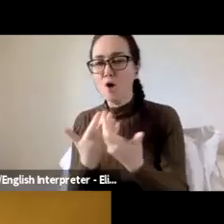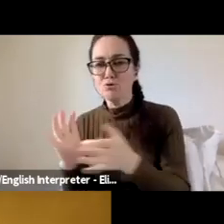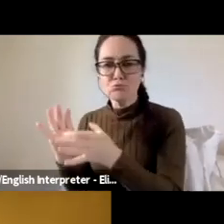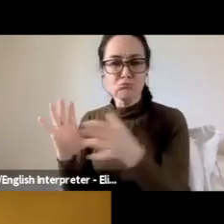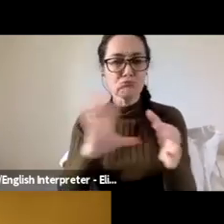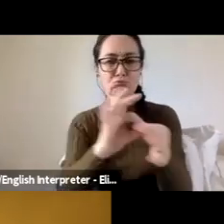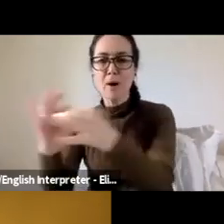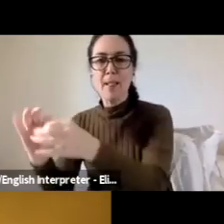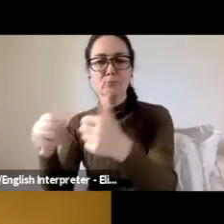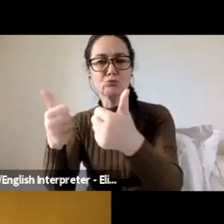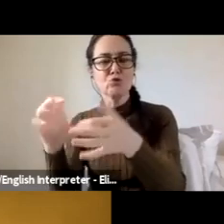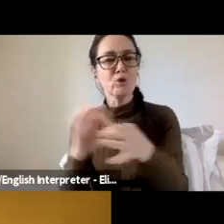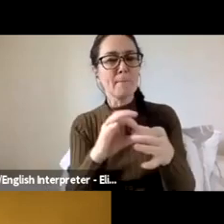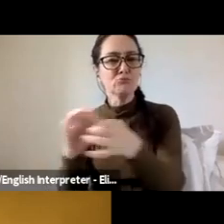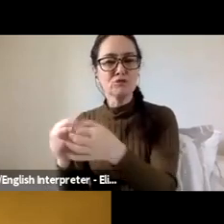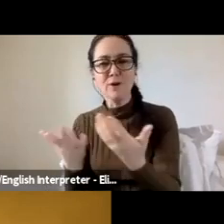organisations?